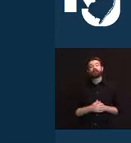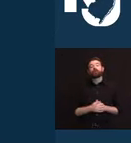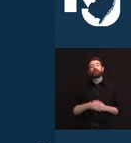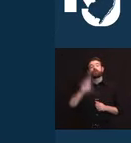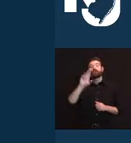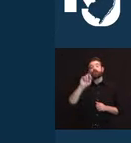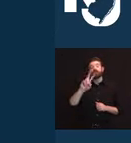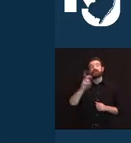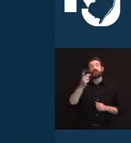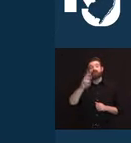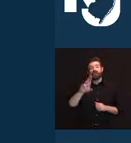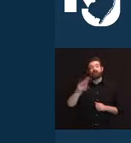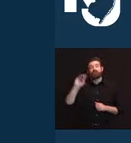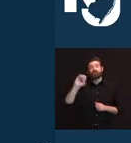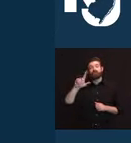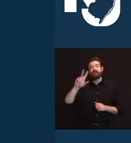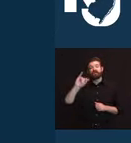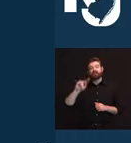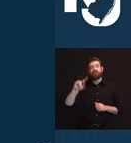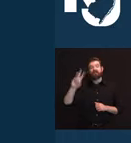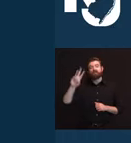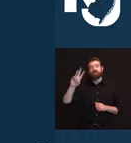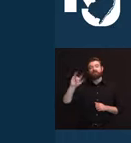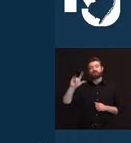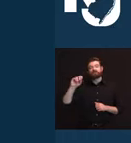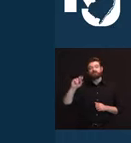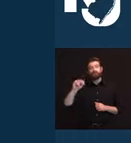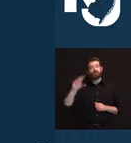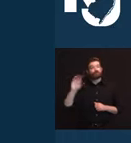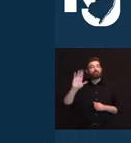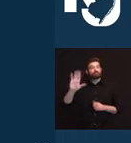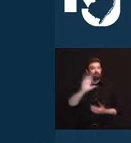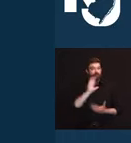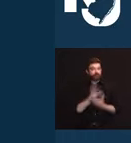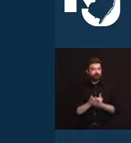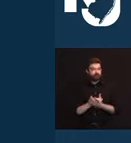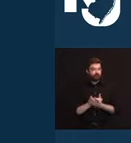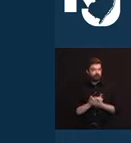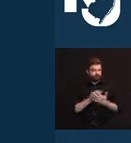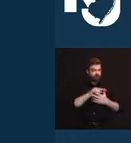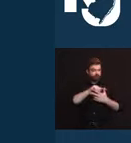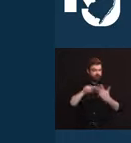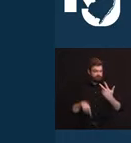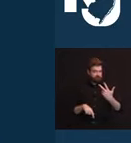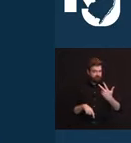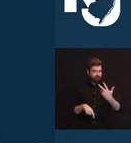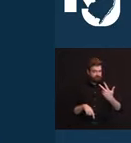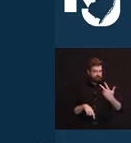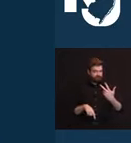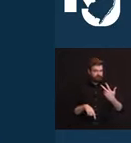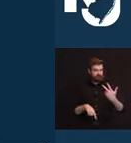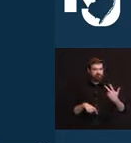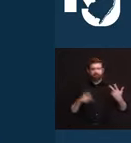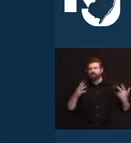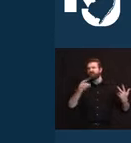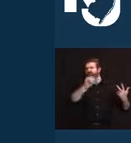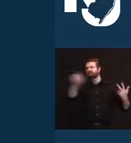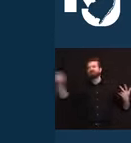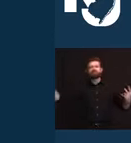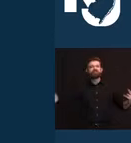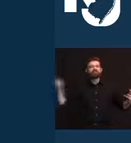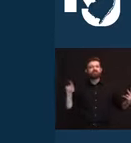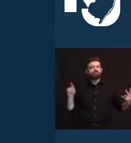Lady from St. Matthew AME, 2 other dear friends, as well as many more community partners for working with us to get this site